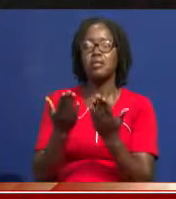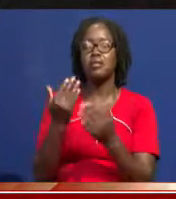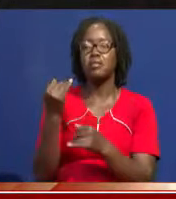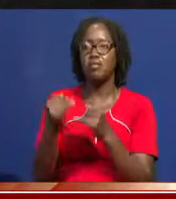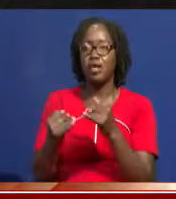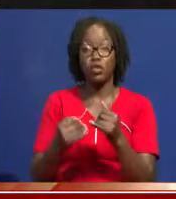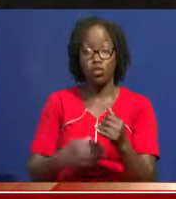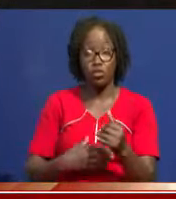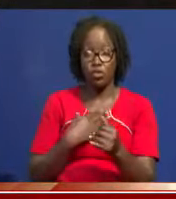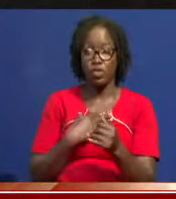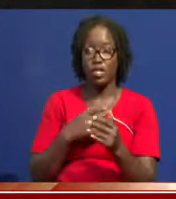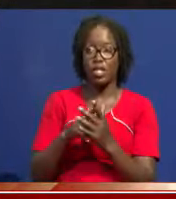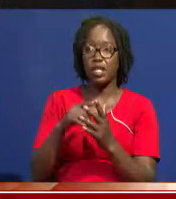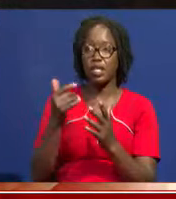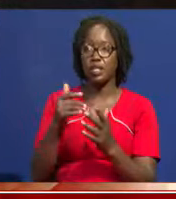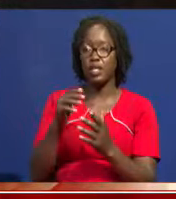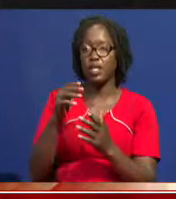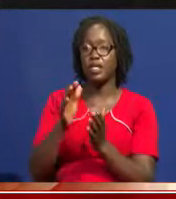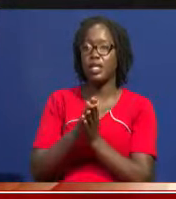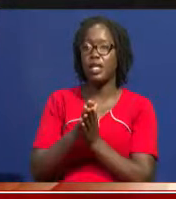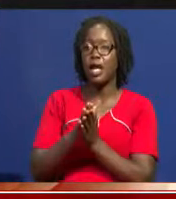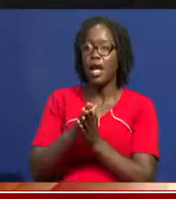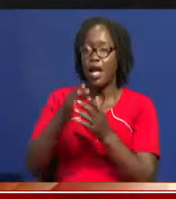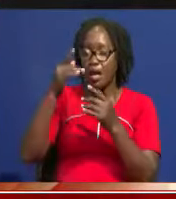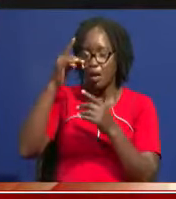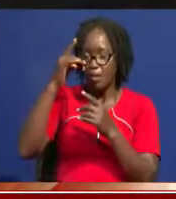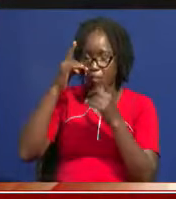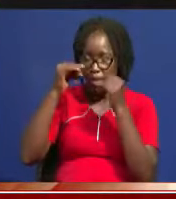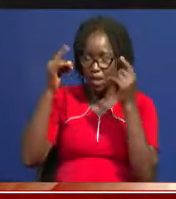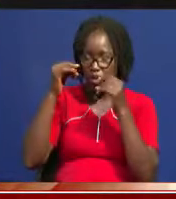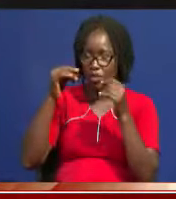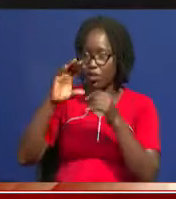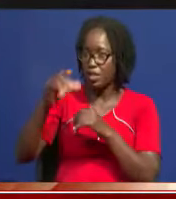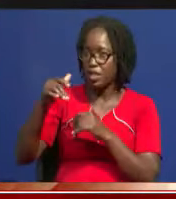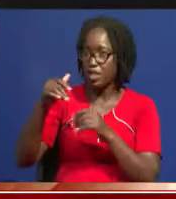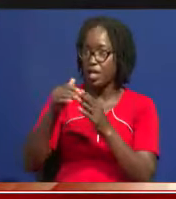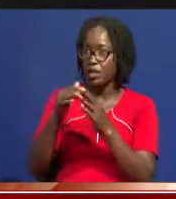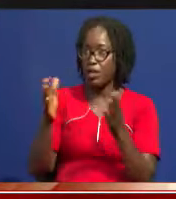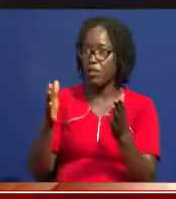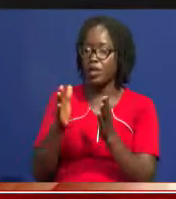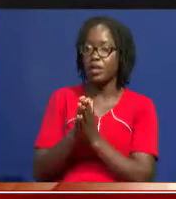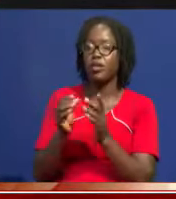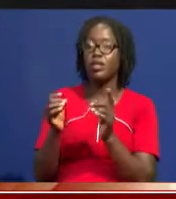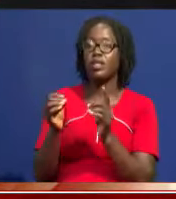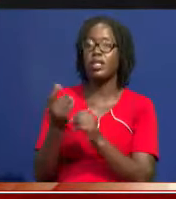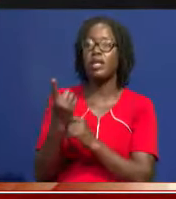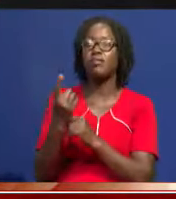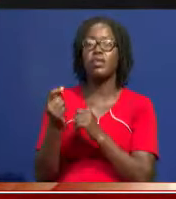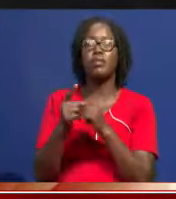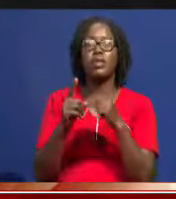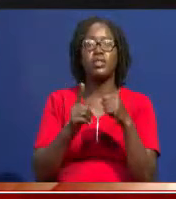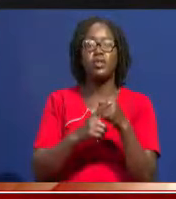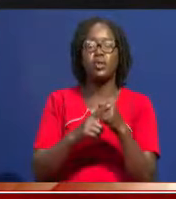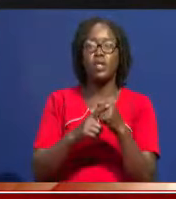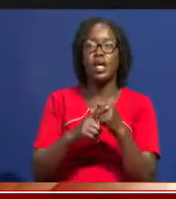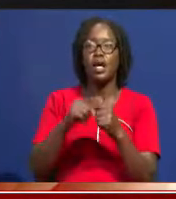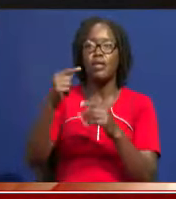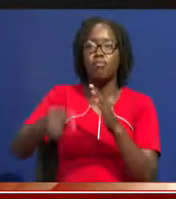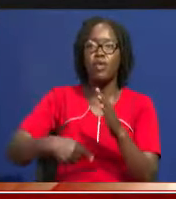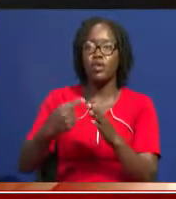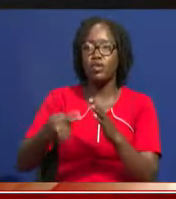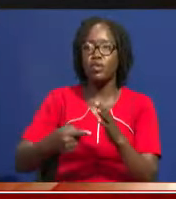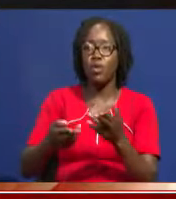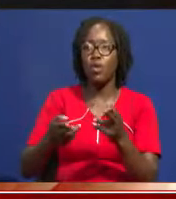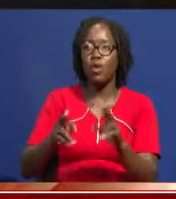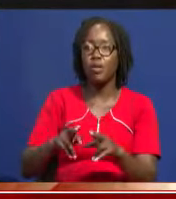while Azteca Stadium in Mexico City will stage the opening group game on 11th June. The draw for the World Cup is expected to